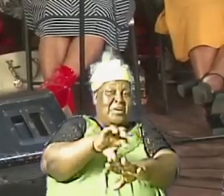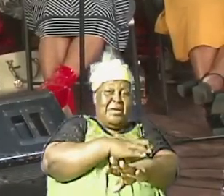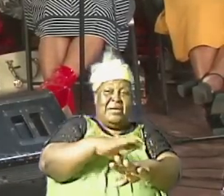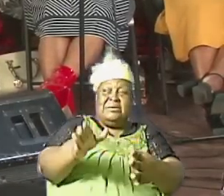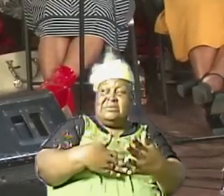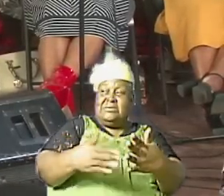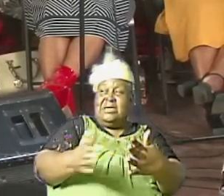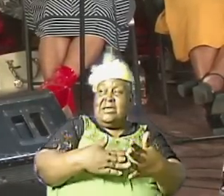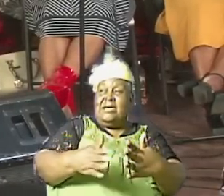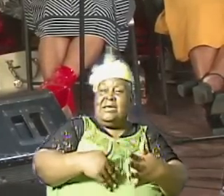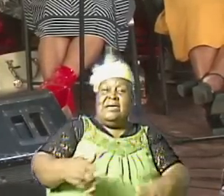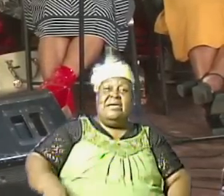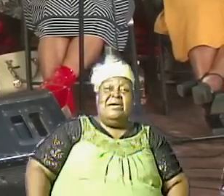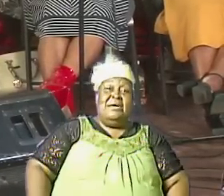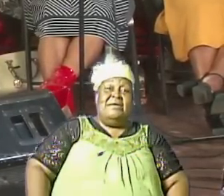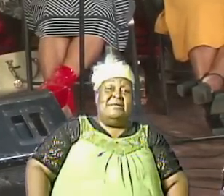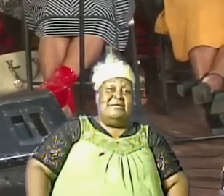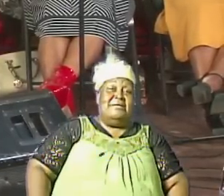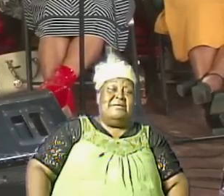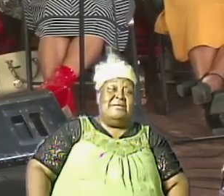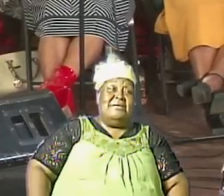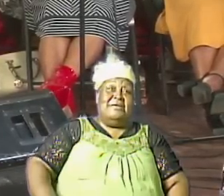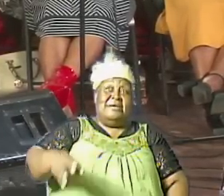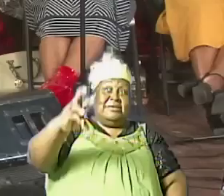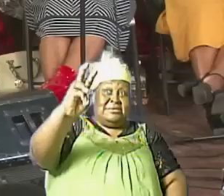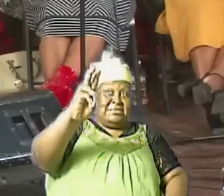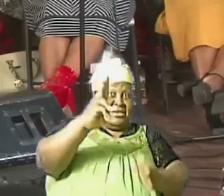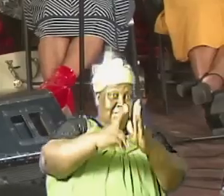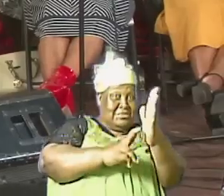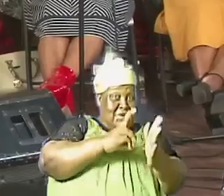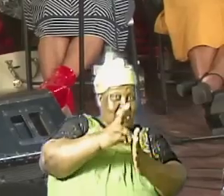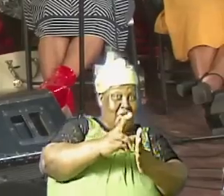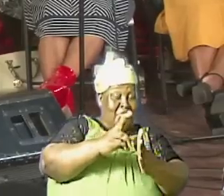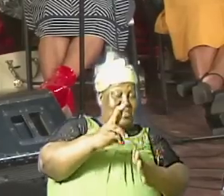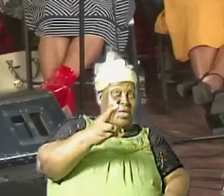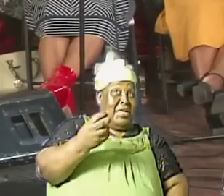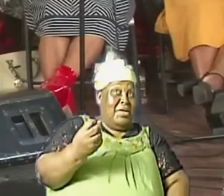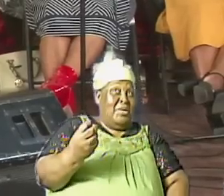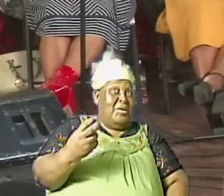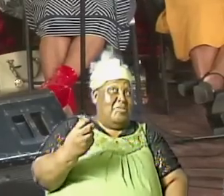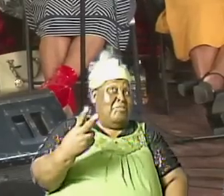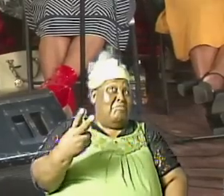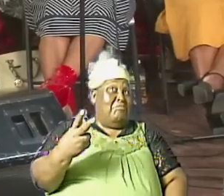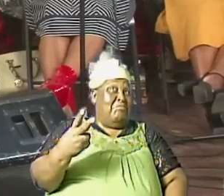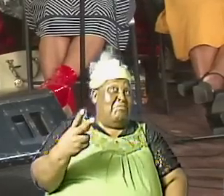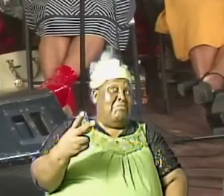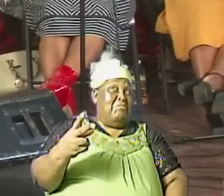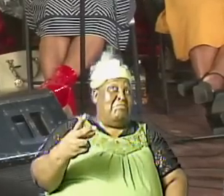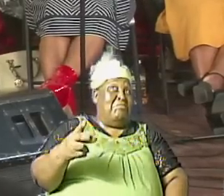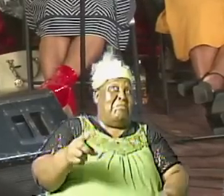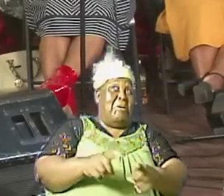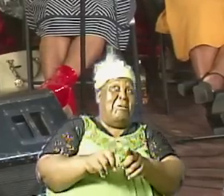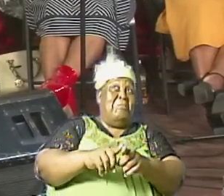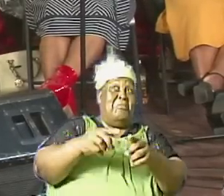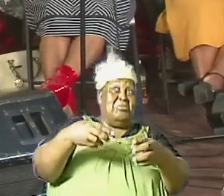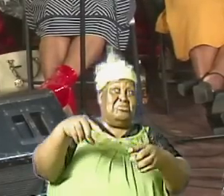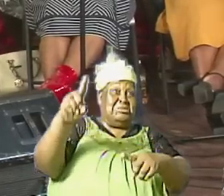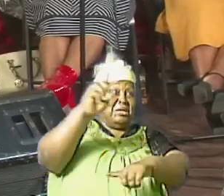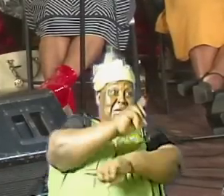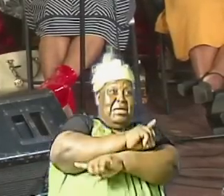Amen. 6 hours to and 6 hours back. That's 12 hours, almost a day.